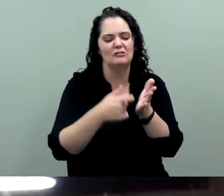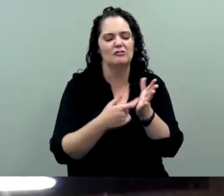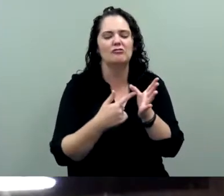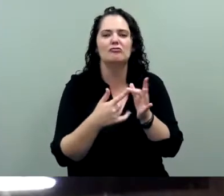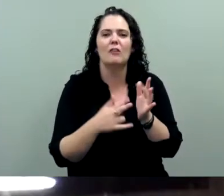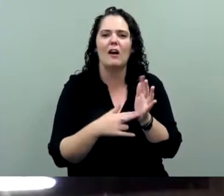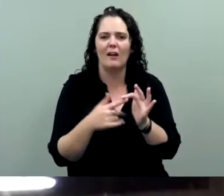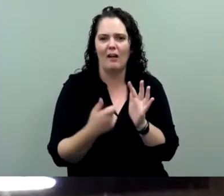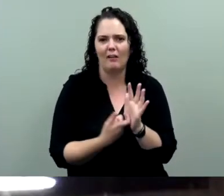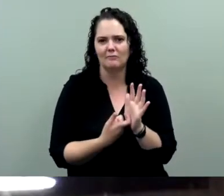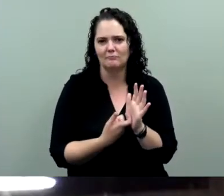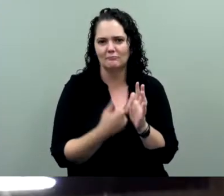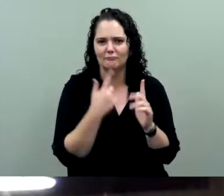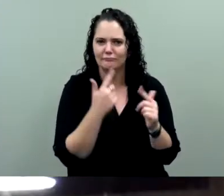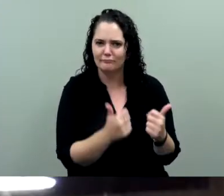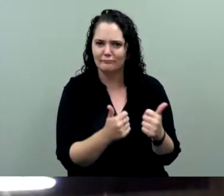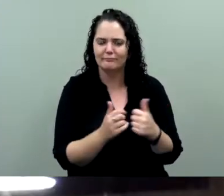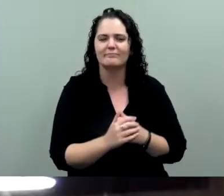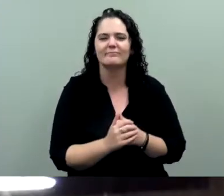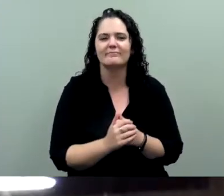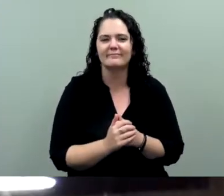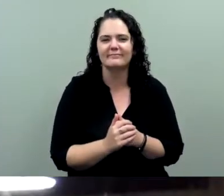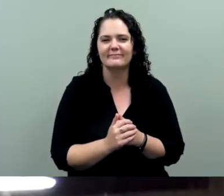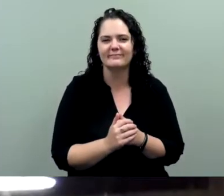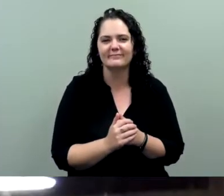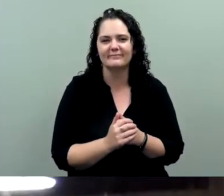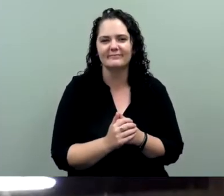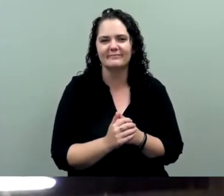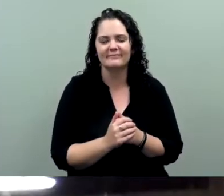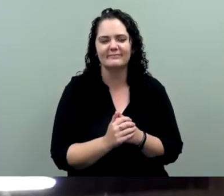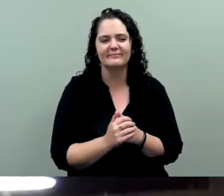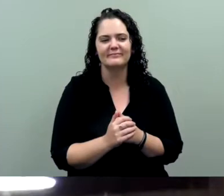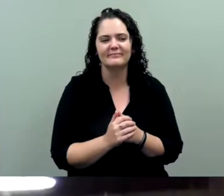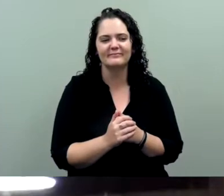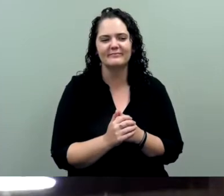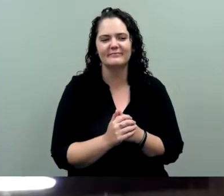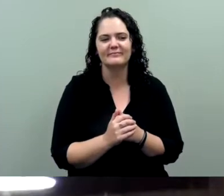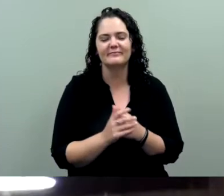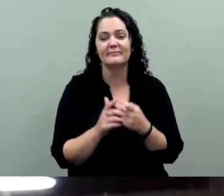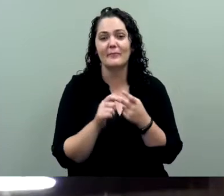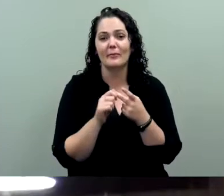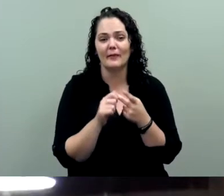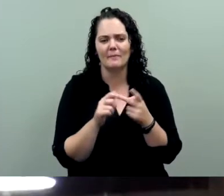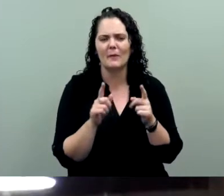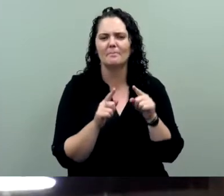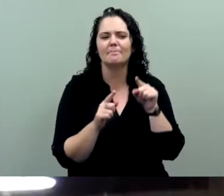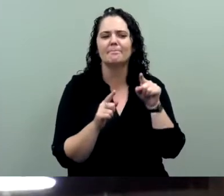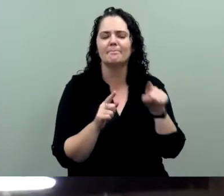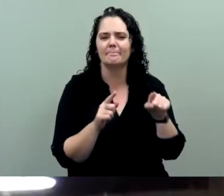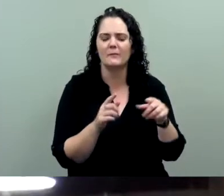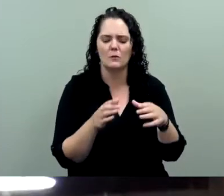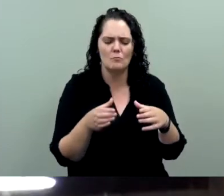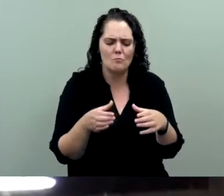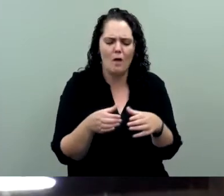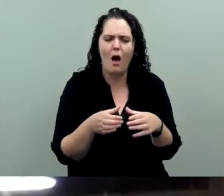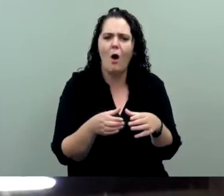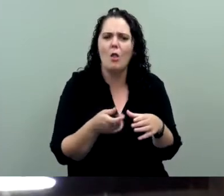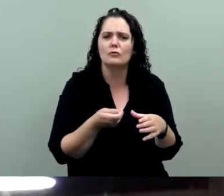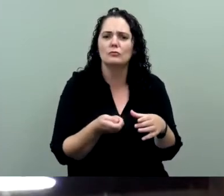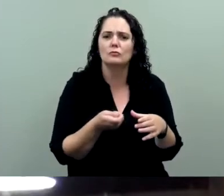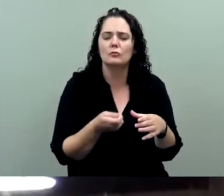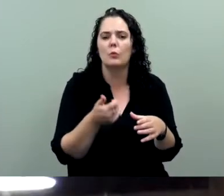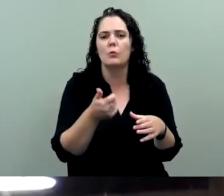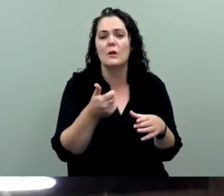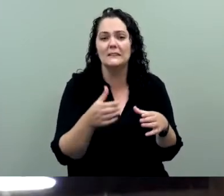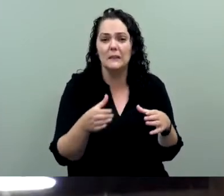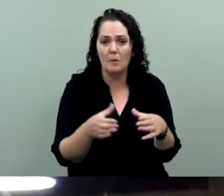work really well for that. And then the other final things you'll need, a good small saucepan. The smaller, the